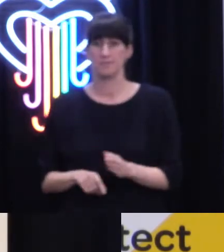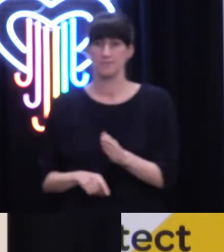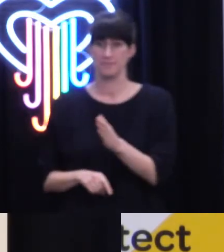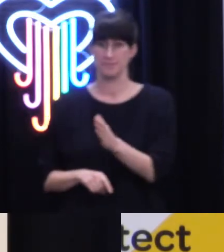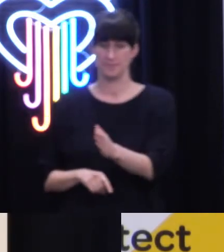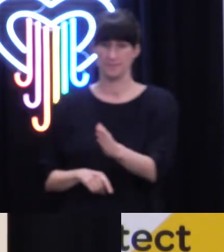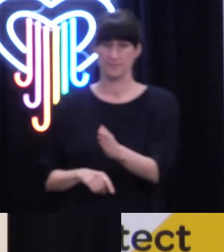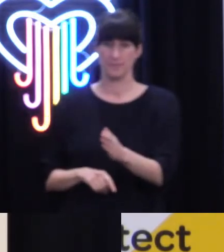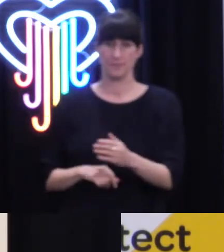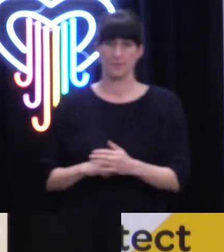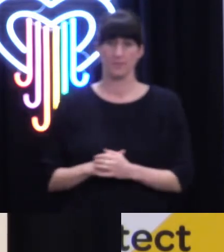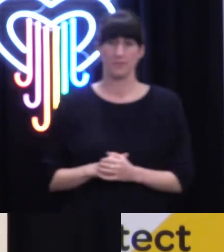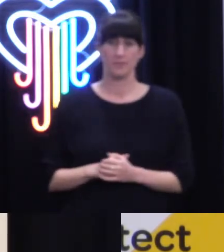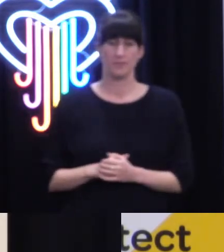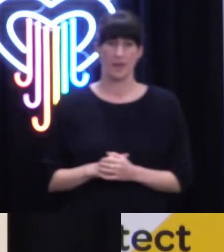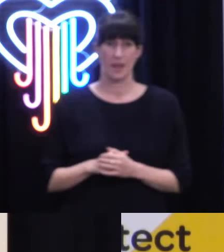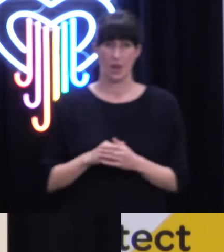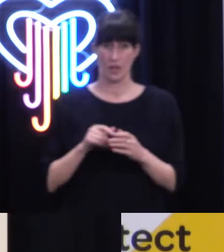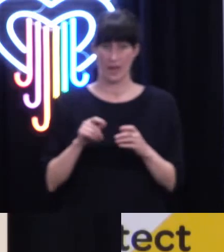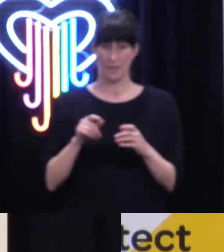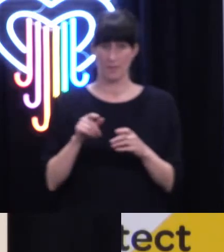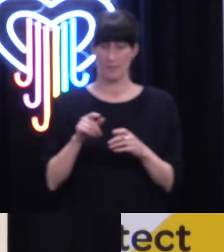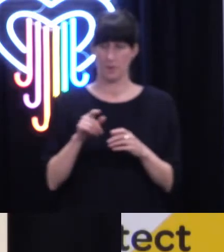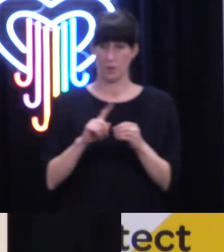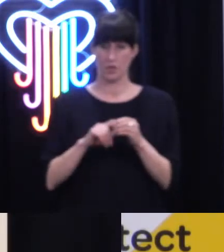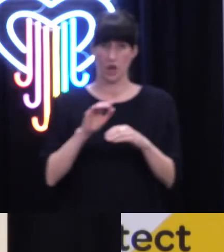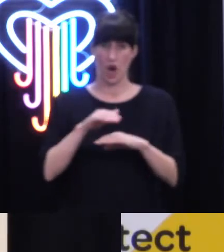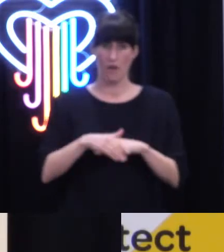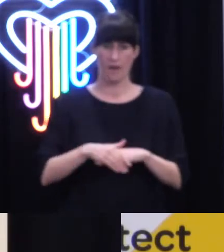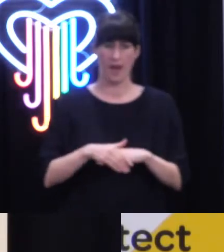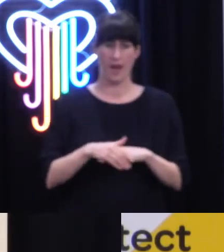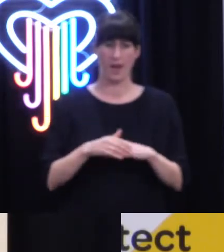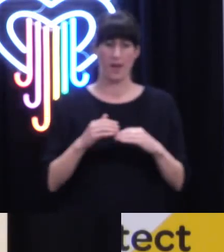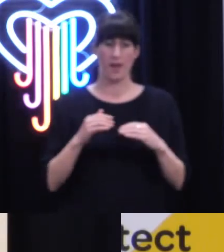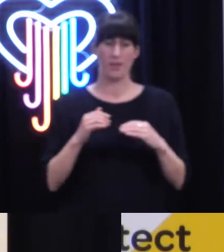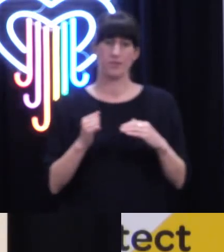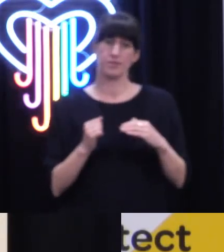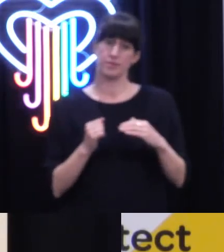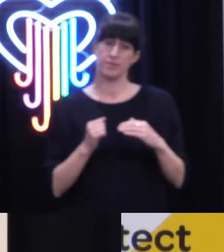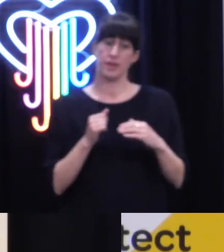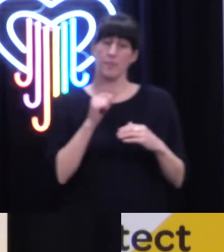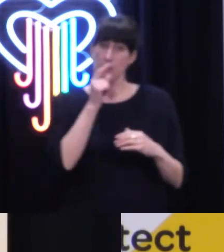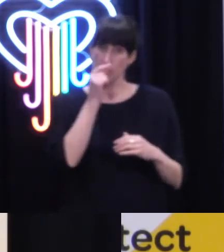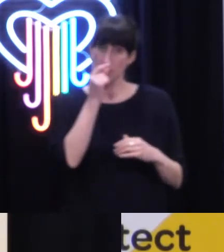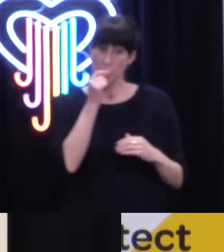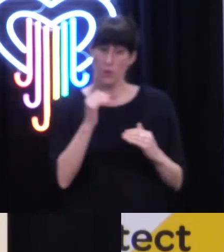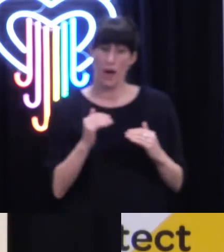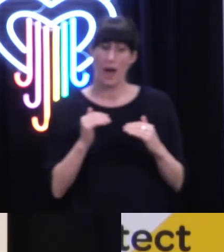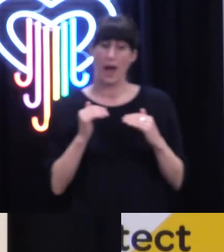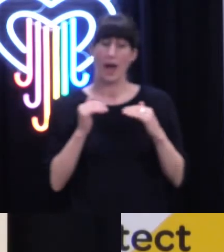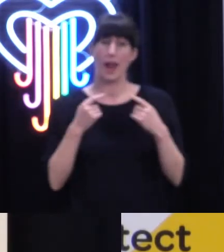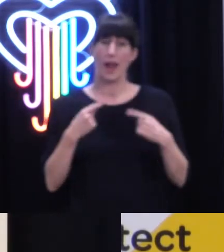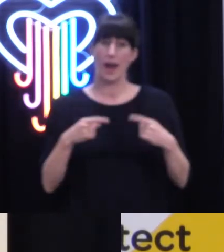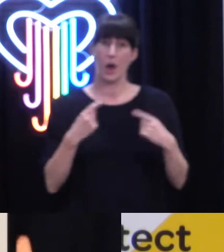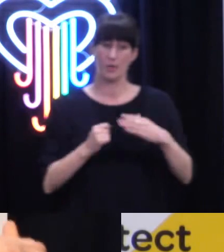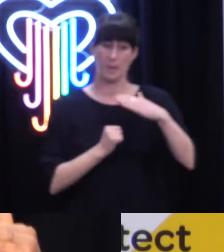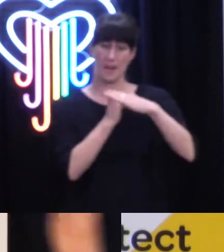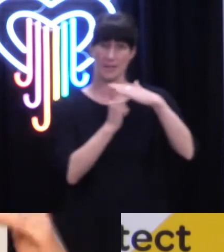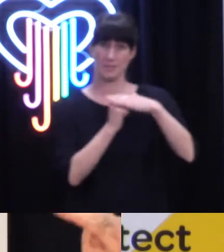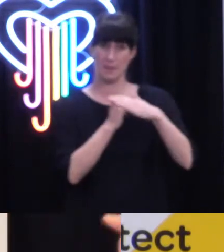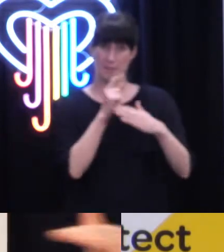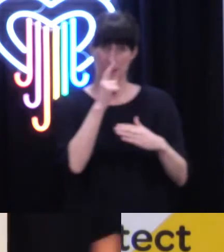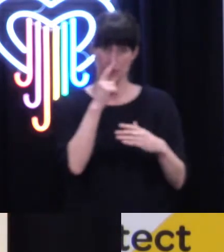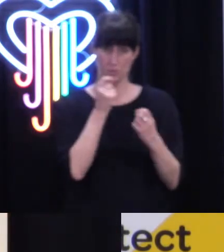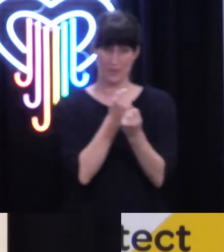and restaurants, for example, is that an admission that you've been too strict with places in level 2? No, it's an acknowledgement that